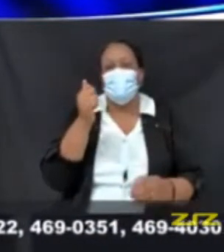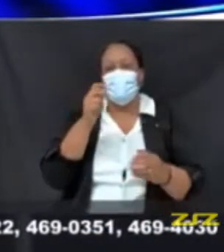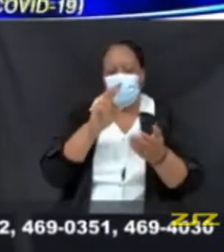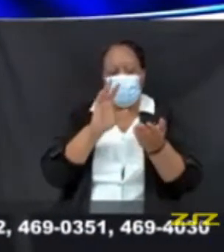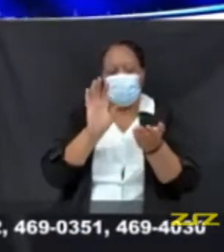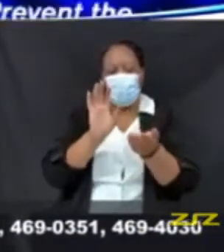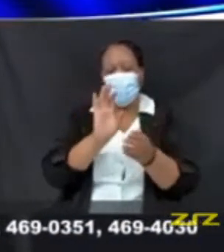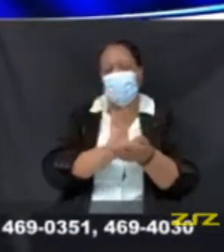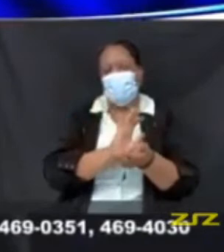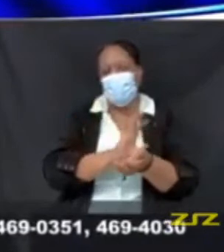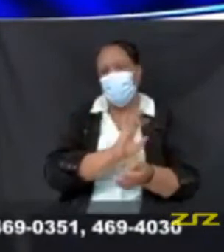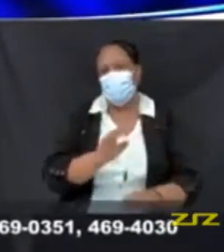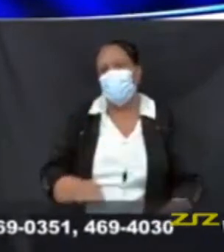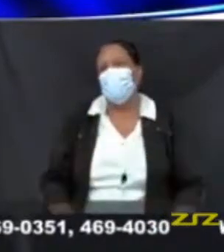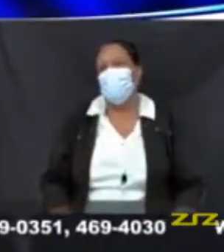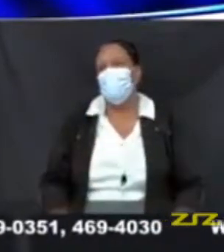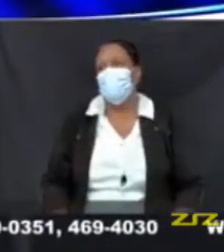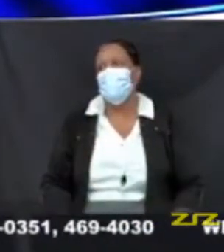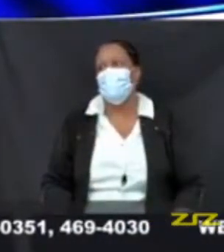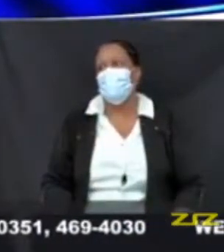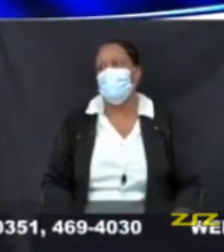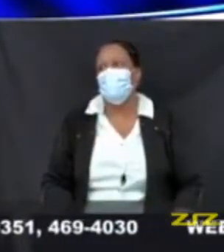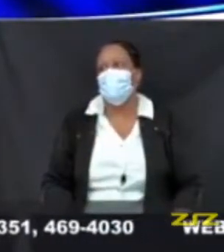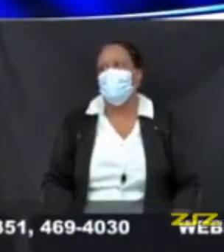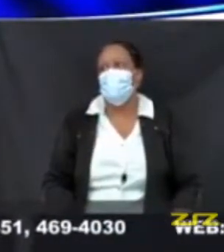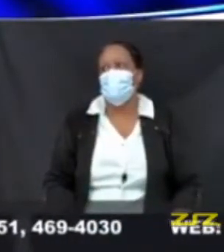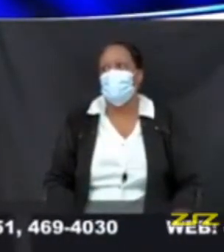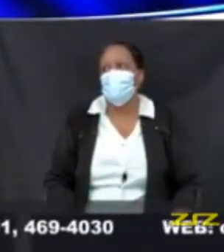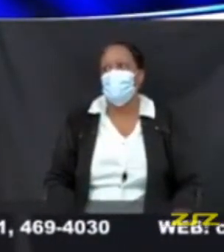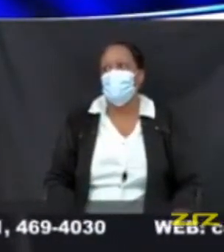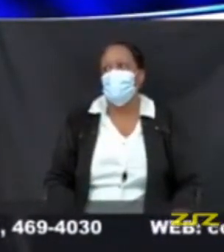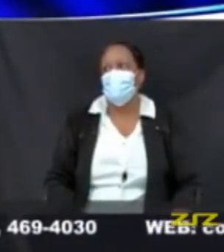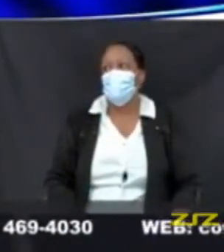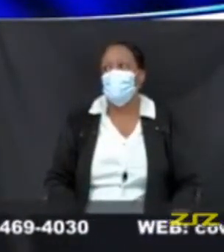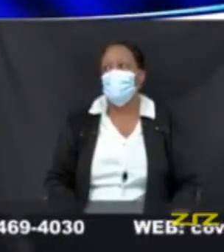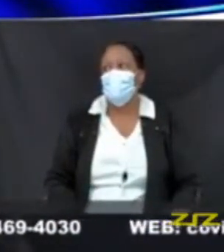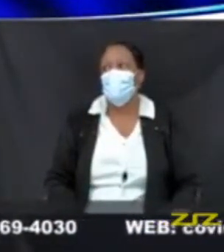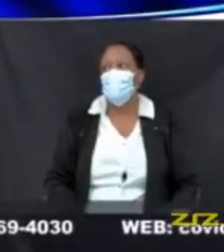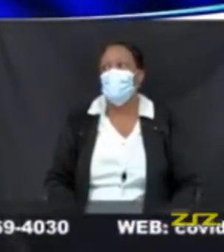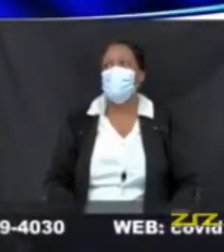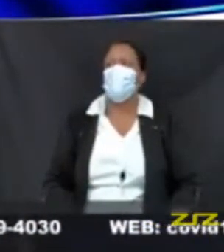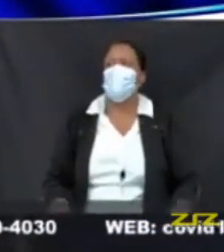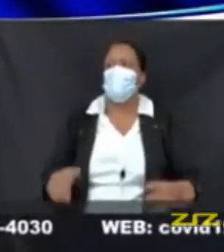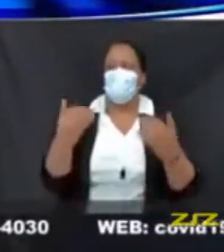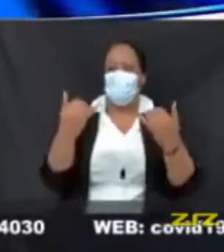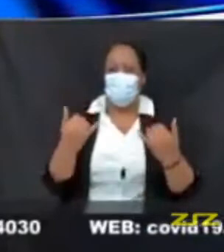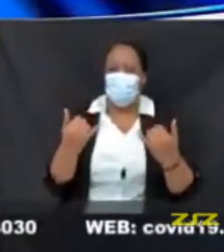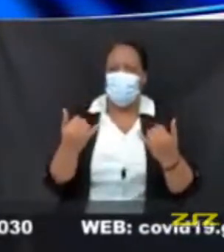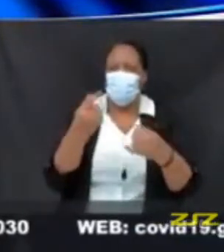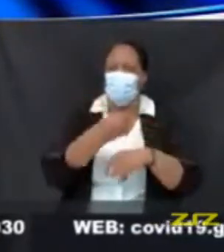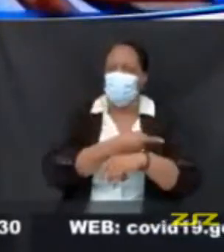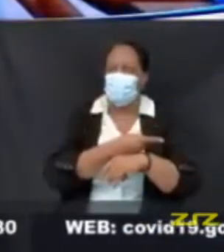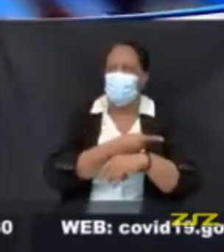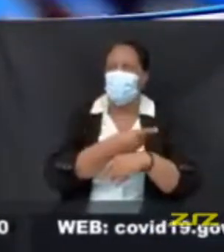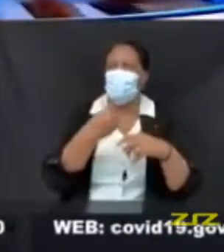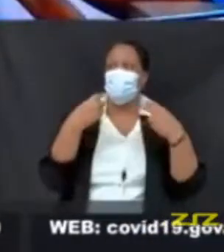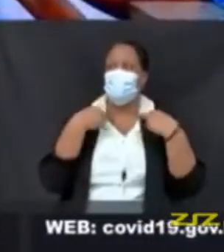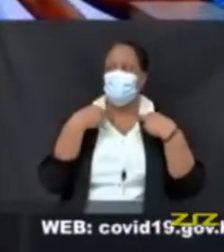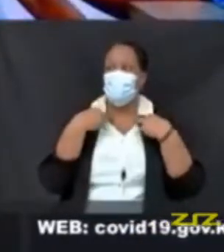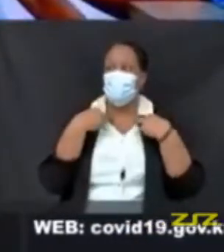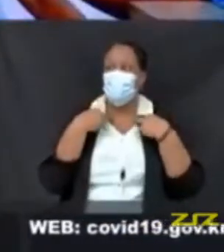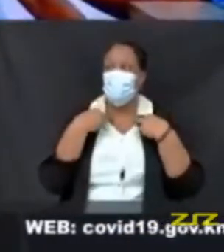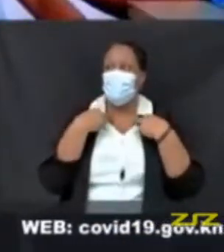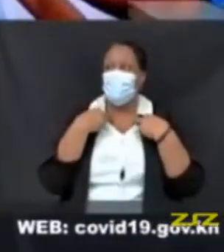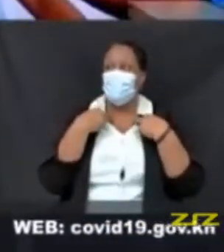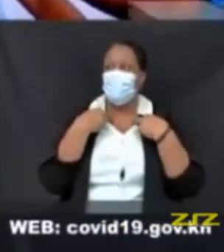to keep in line with COVID-19 protocols. Other activities planned for the week include the following. Today, Wednesday, the official